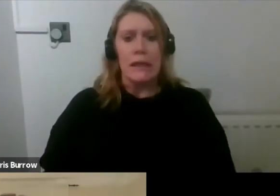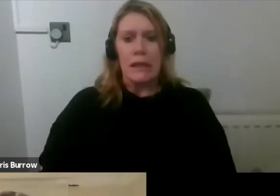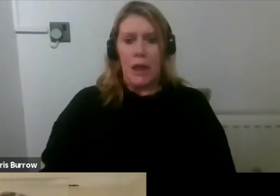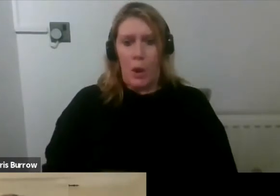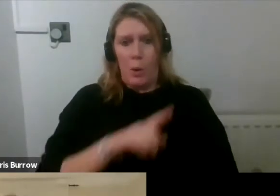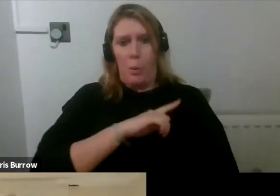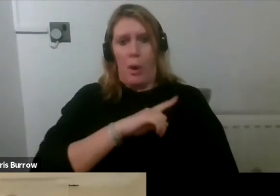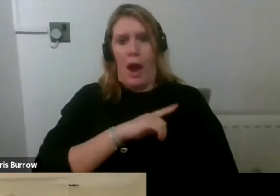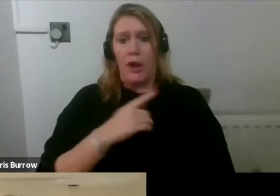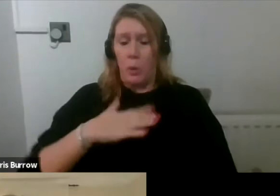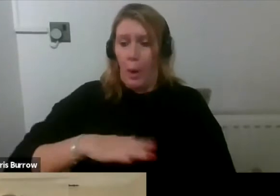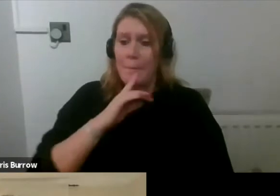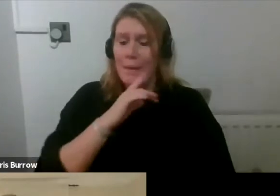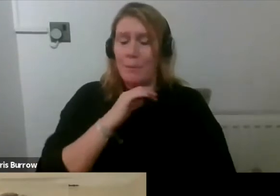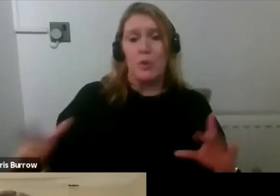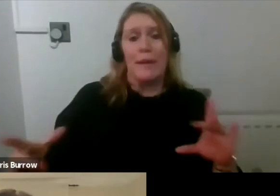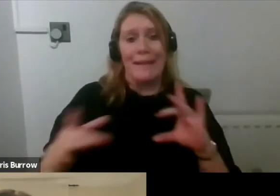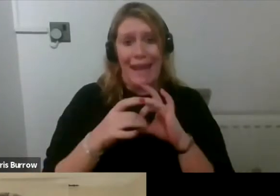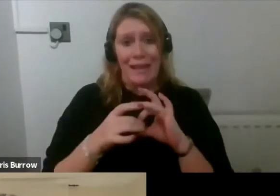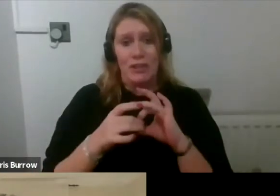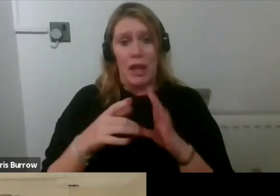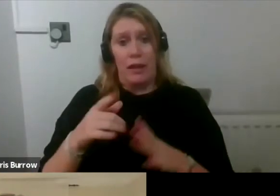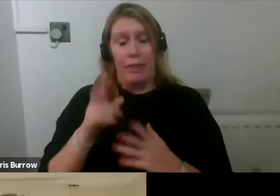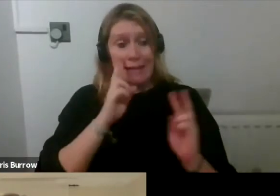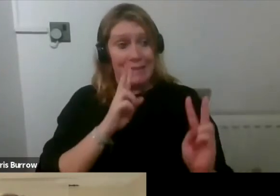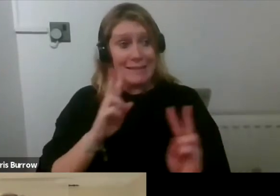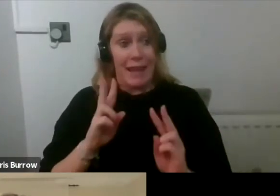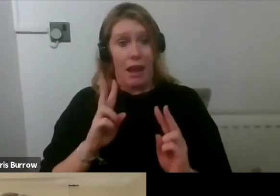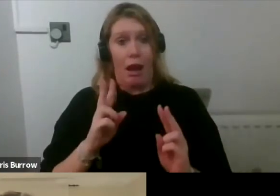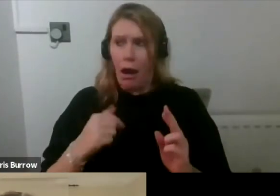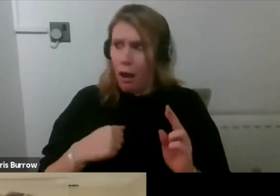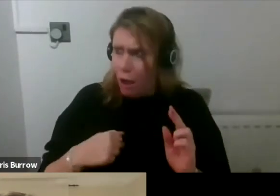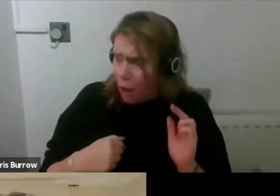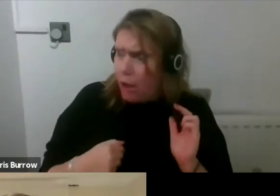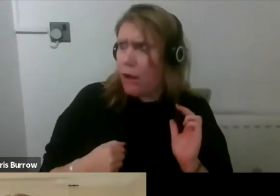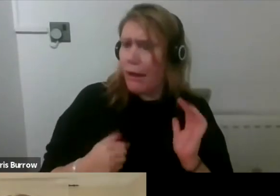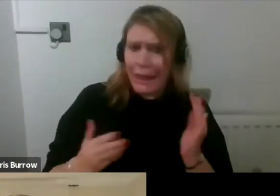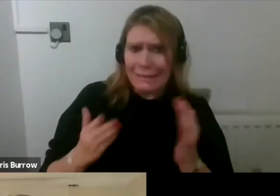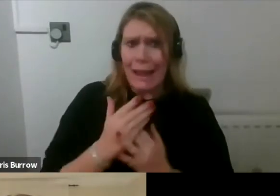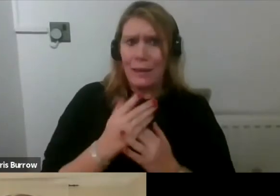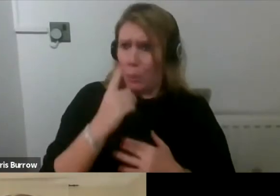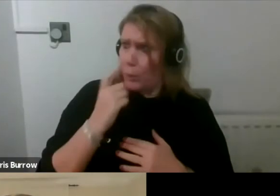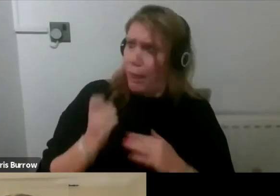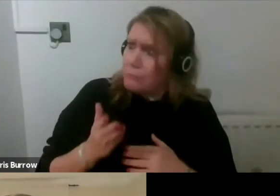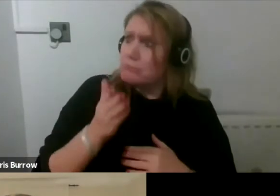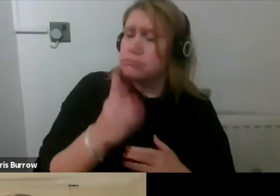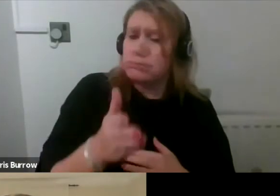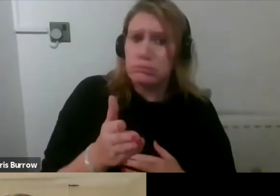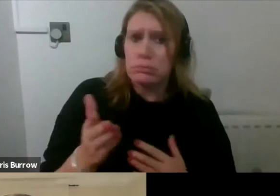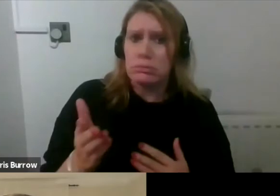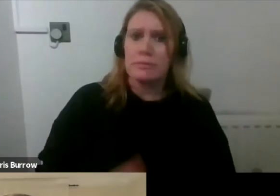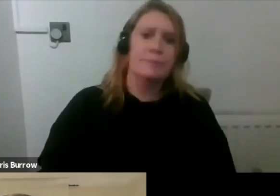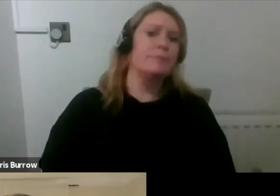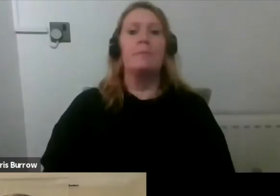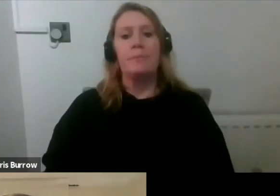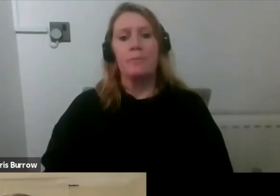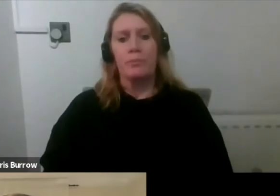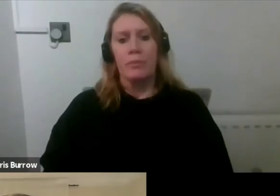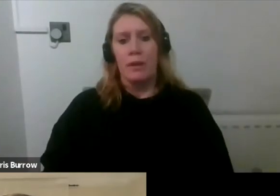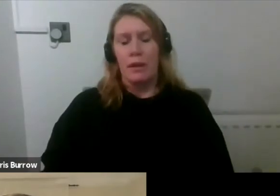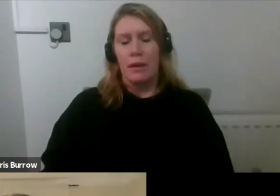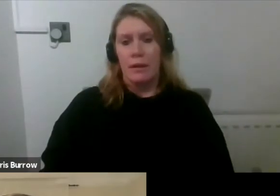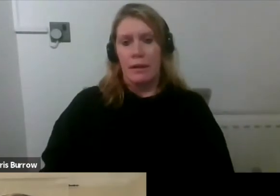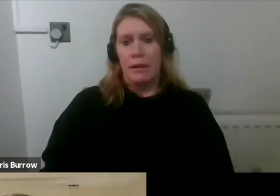window where people come in because they see that it's for them, and that it's sympathetic to their needs. Well, absolutely. And I think we were